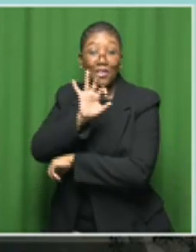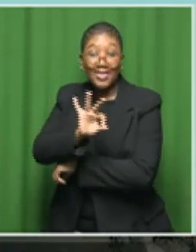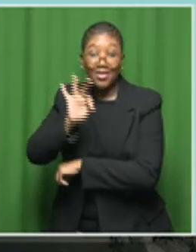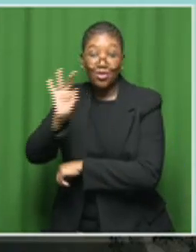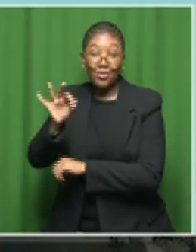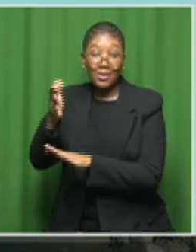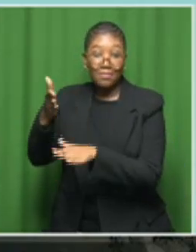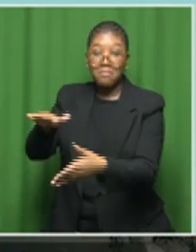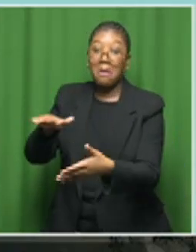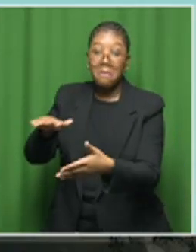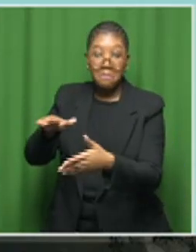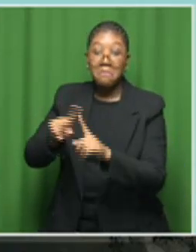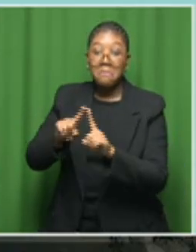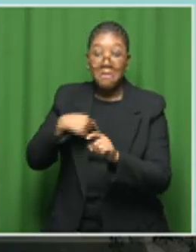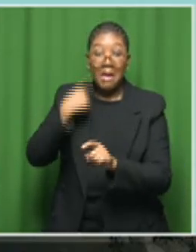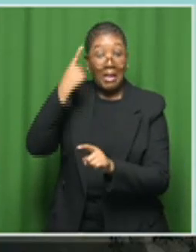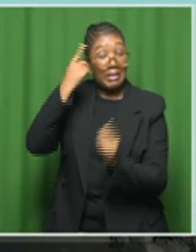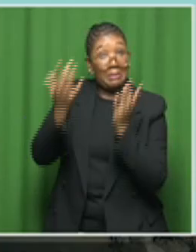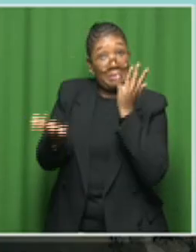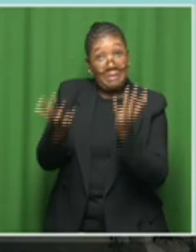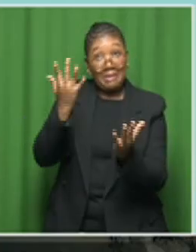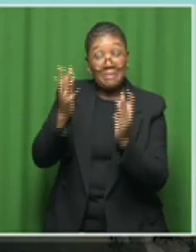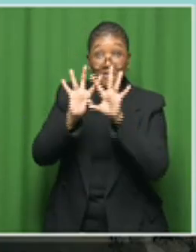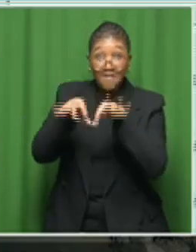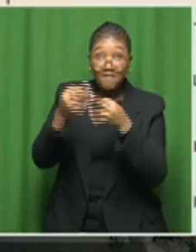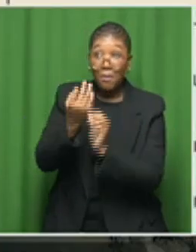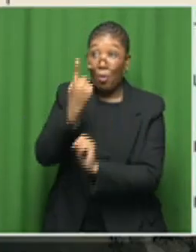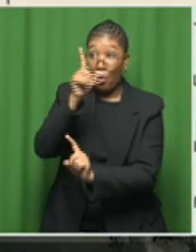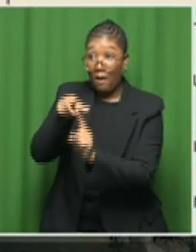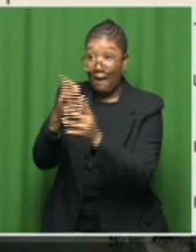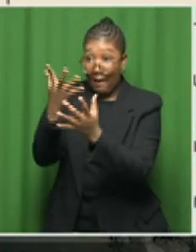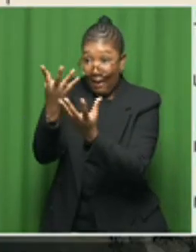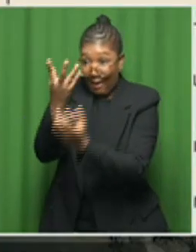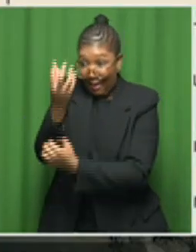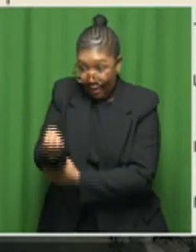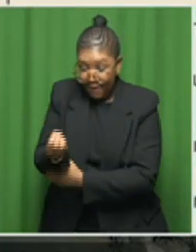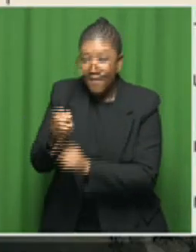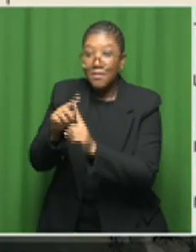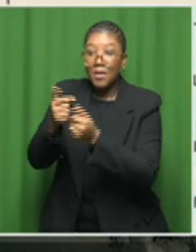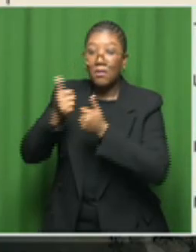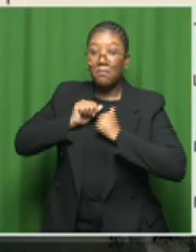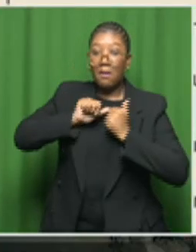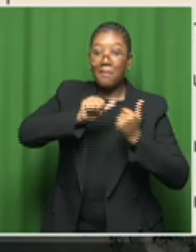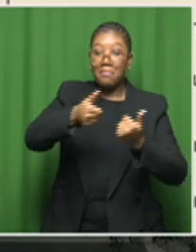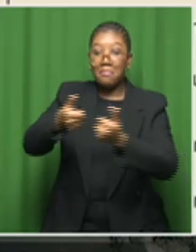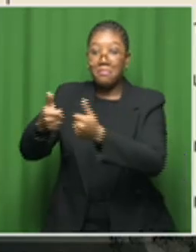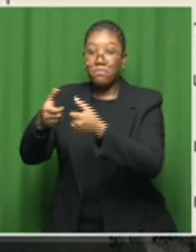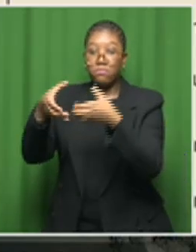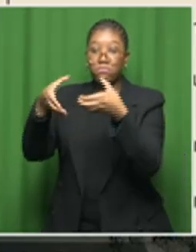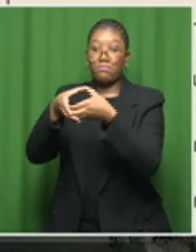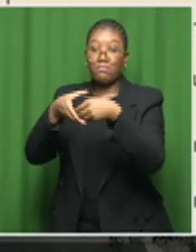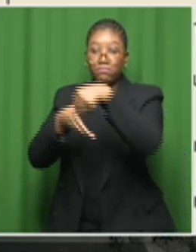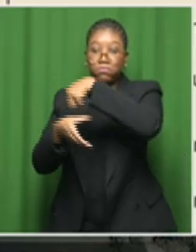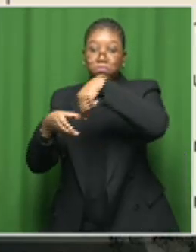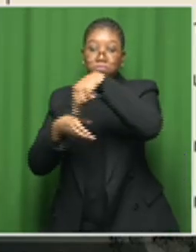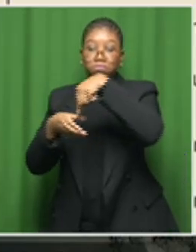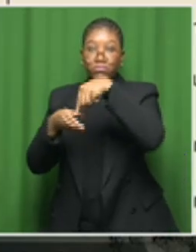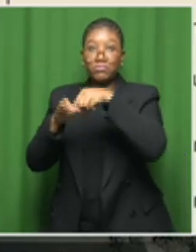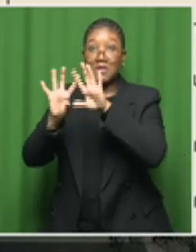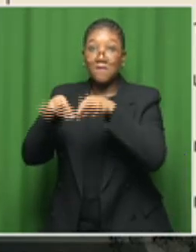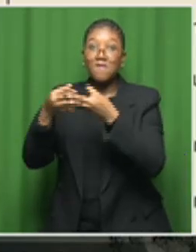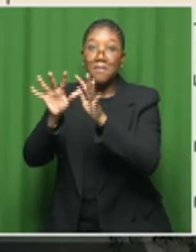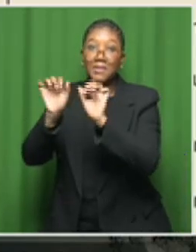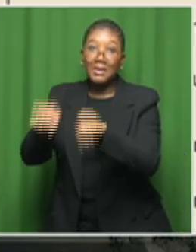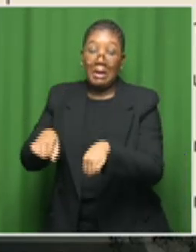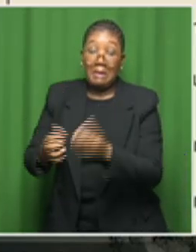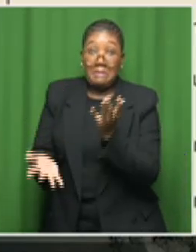that it probably is, although, it hasn't been proven as yet, but chances are it might be genetic.